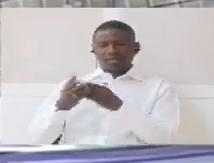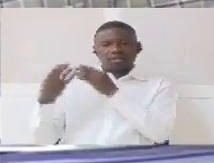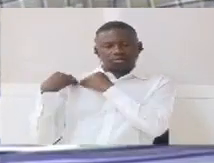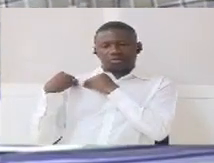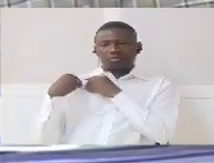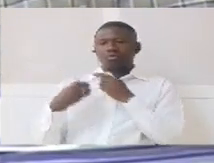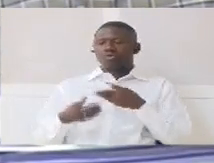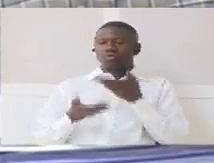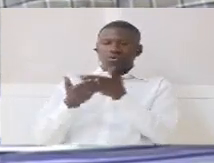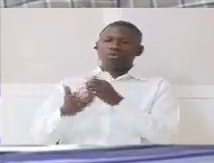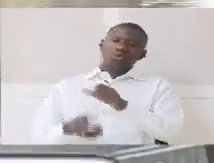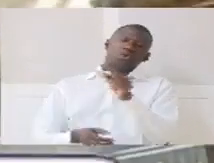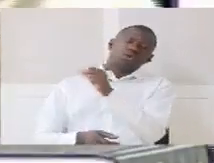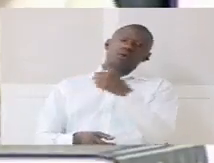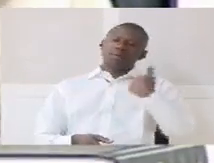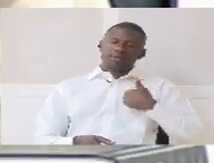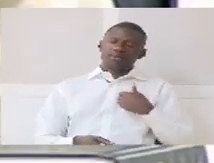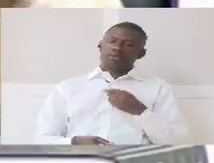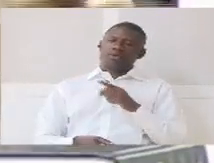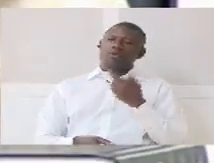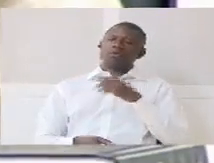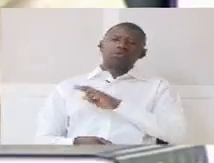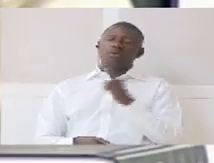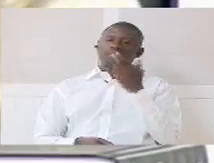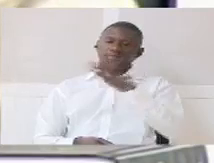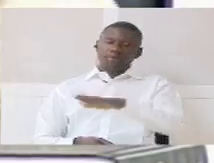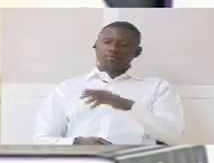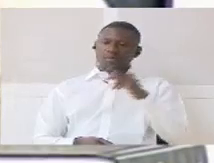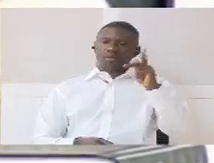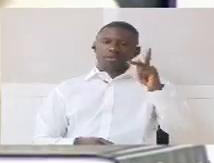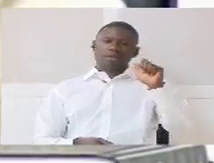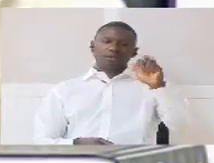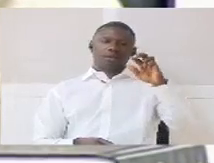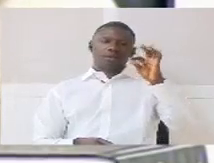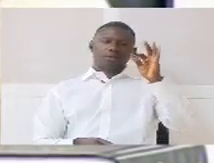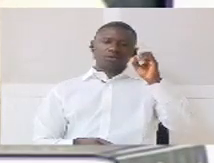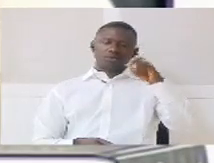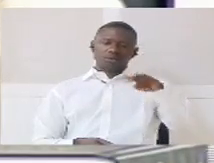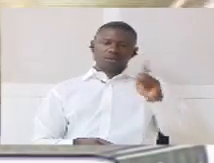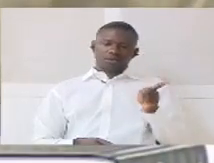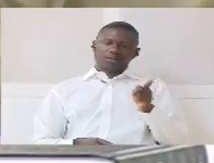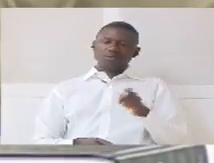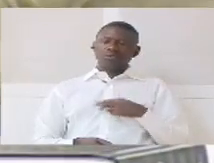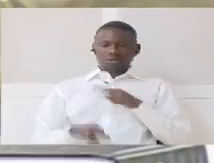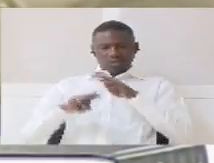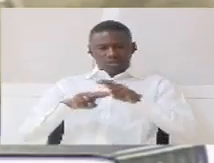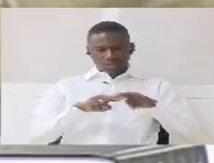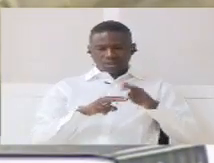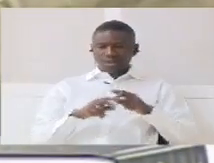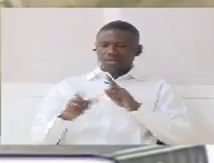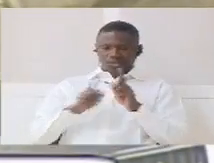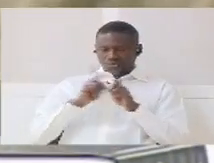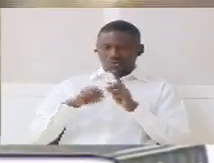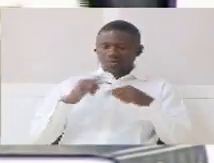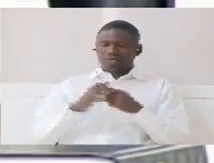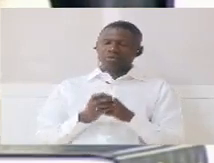Yes, ngasije, na discuss the modalities you will work out. Anyenda kela jami. We'll sit down, discuss the modalities, and see how to. Office